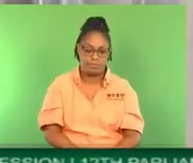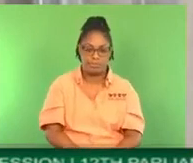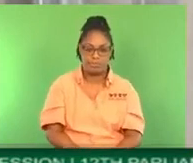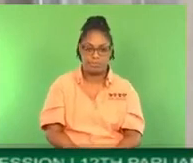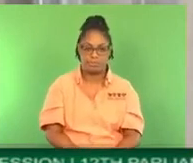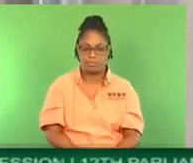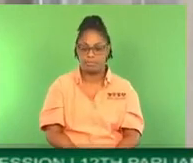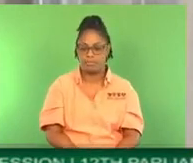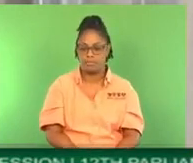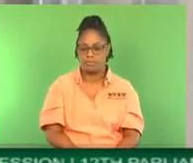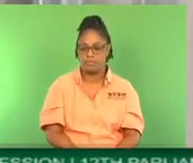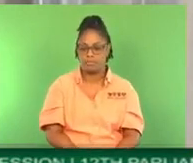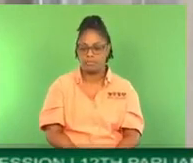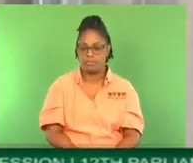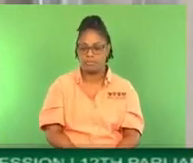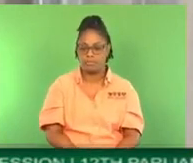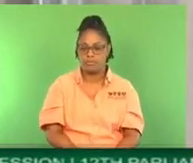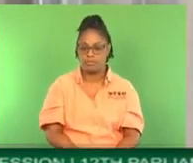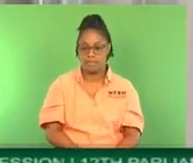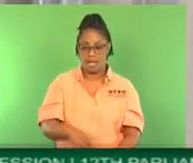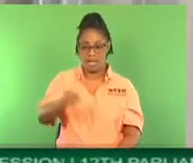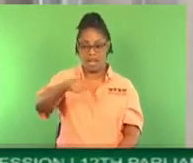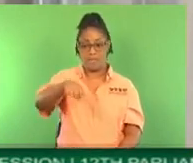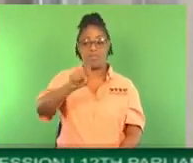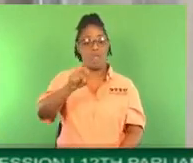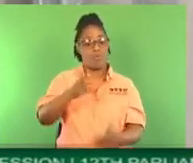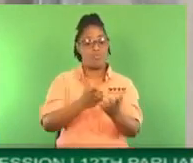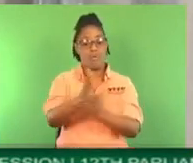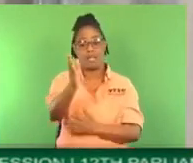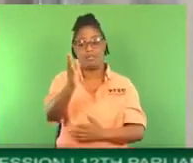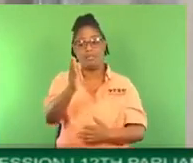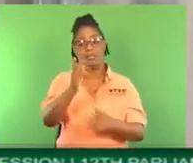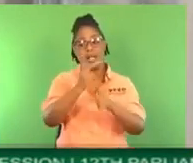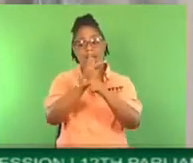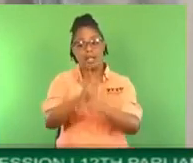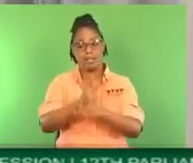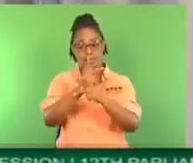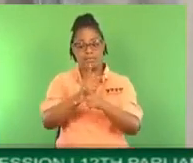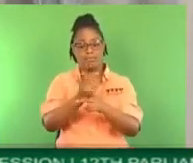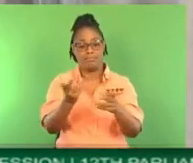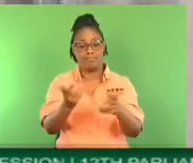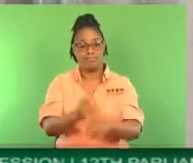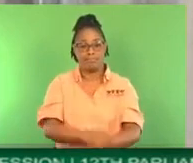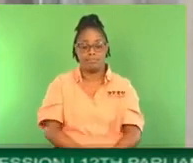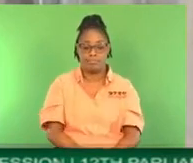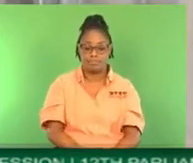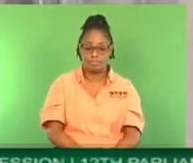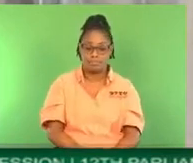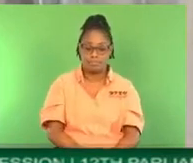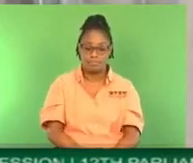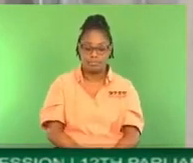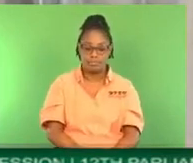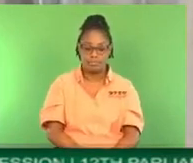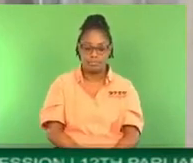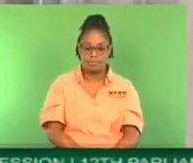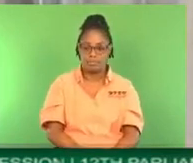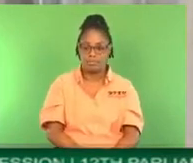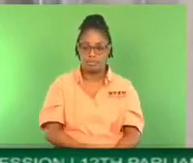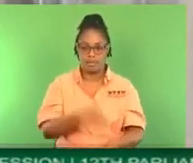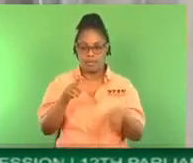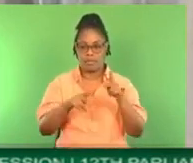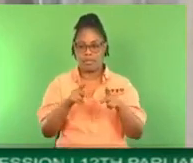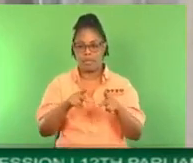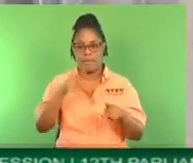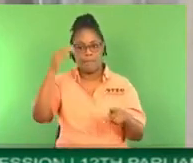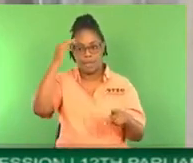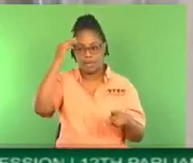them as citizens of this country. Certain mental illnesses are difficult to manage, as the patient can manifest a